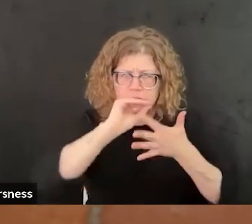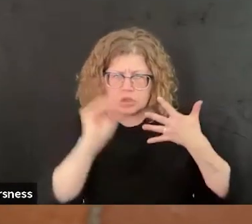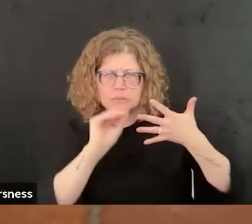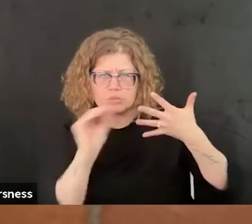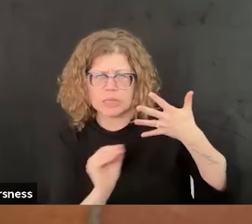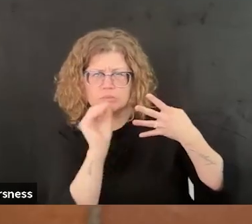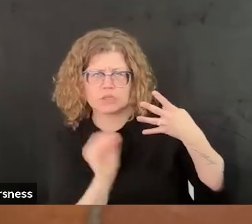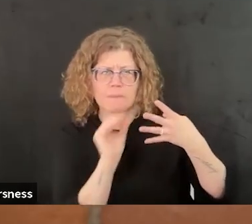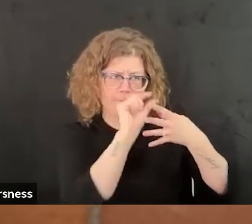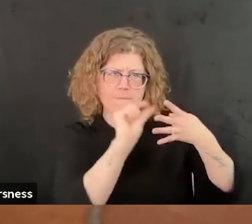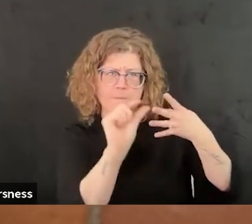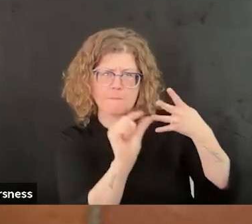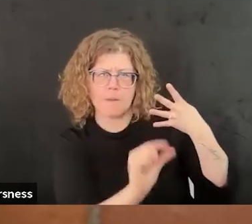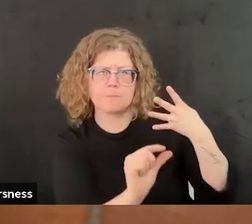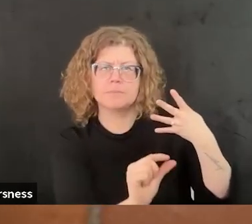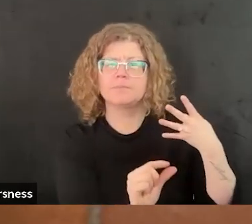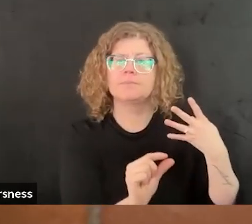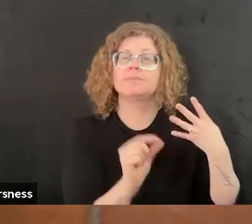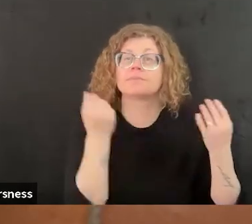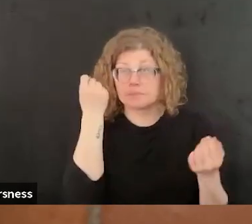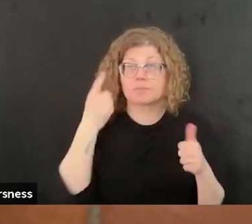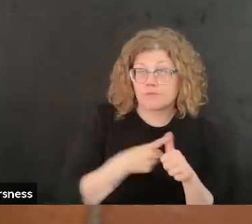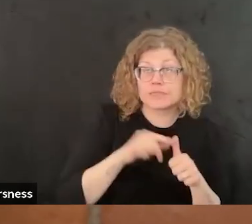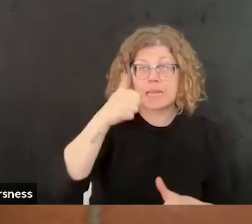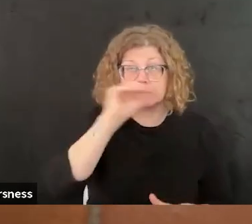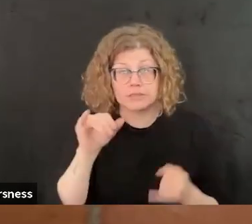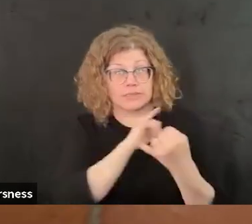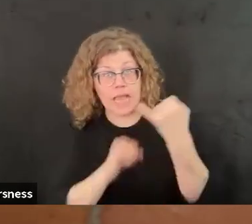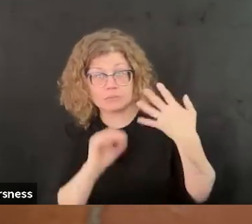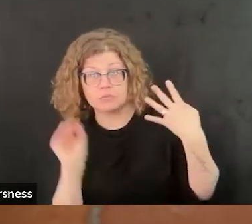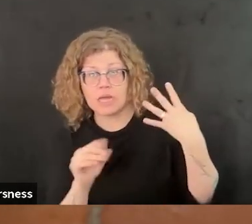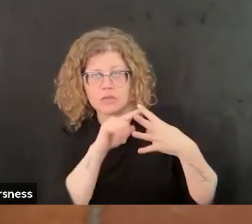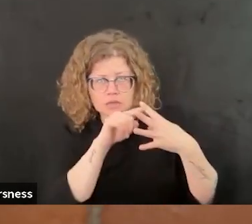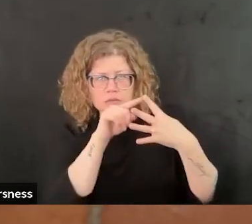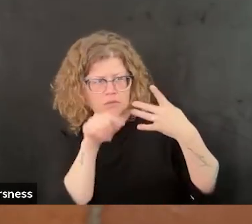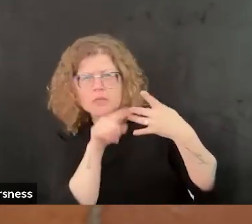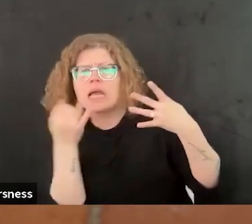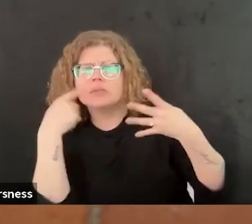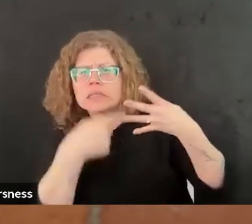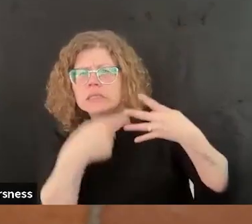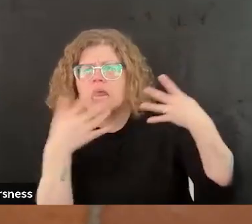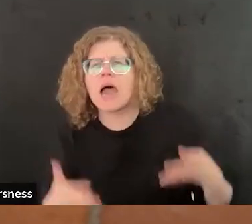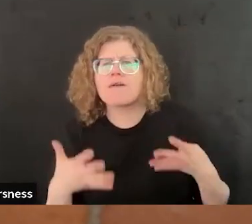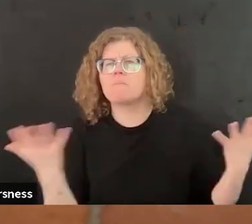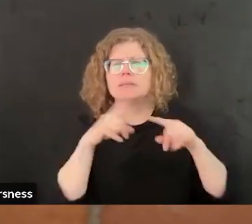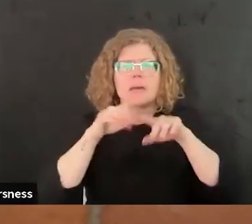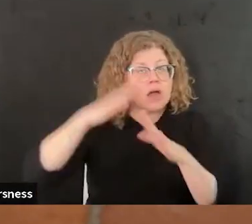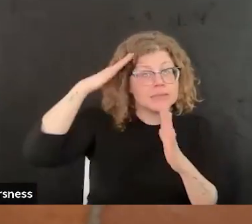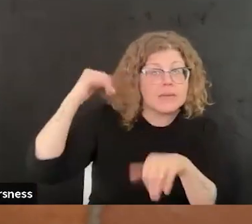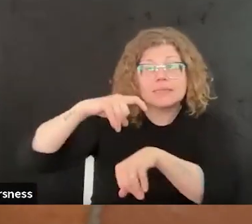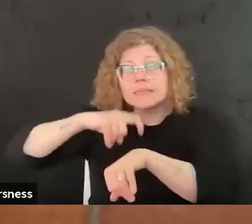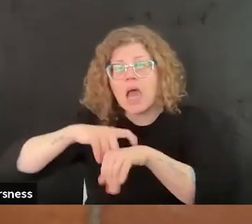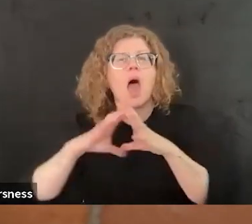at the end of the project. The milestones in between may depend on the timeline and the